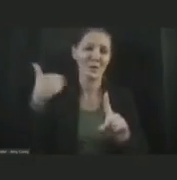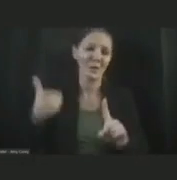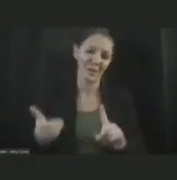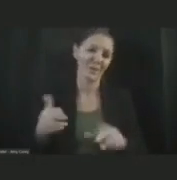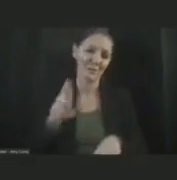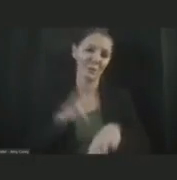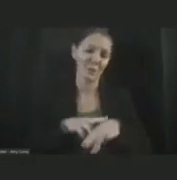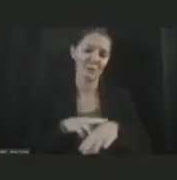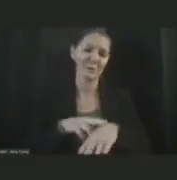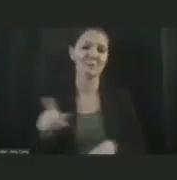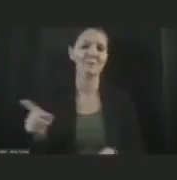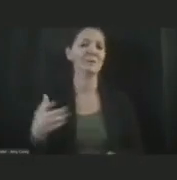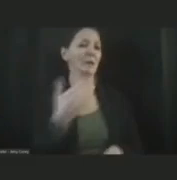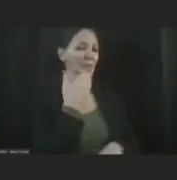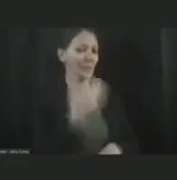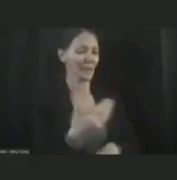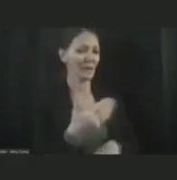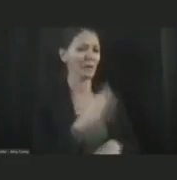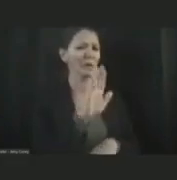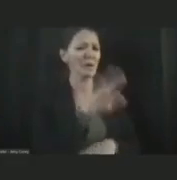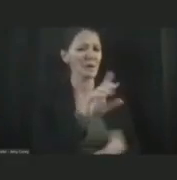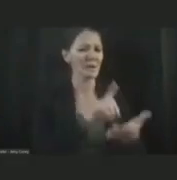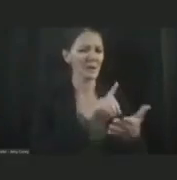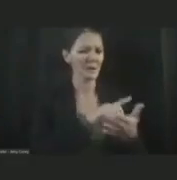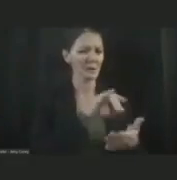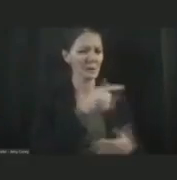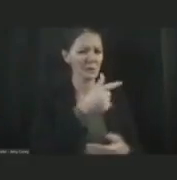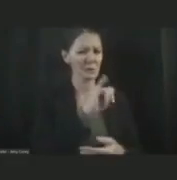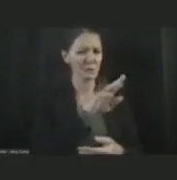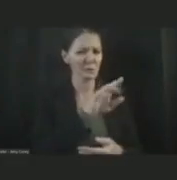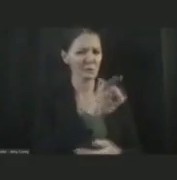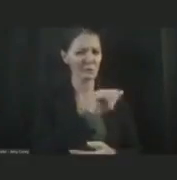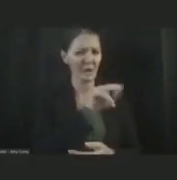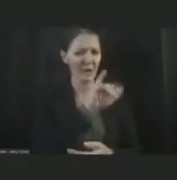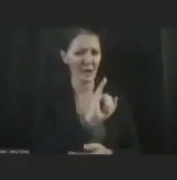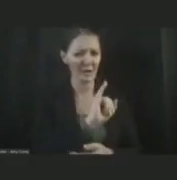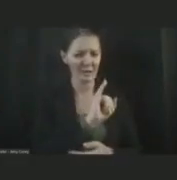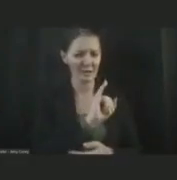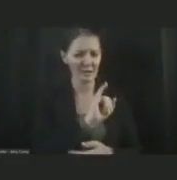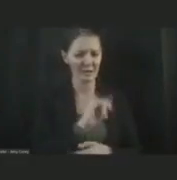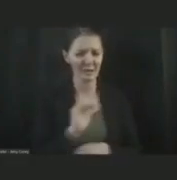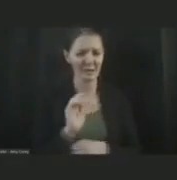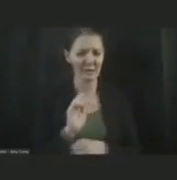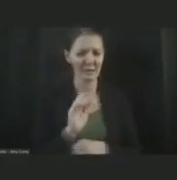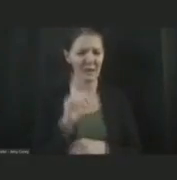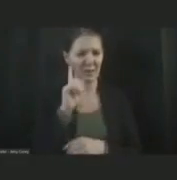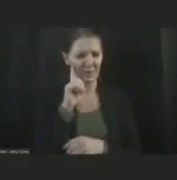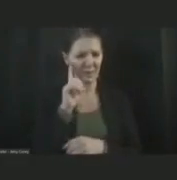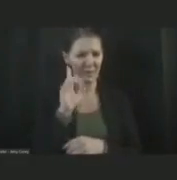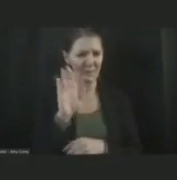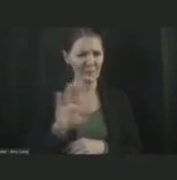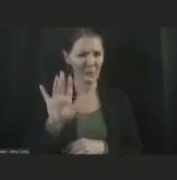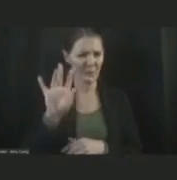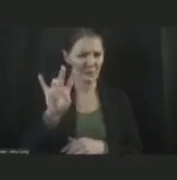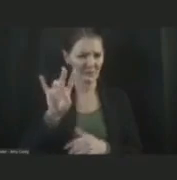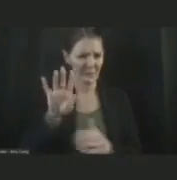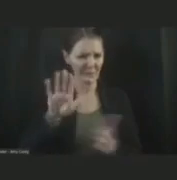Thanks, Governor. Dr. Juthani, it's about 7 fatalities a